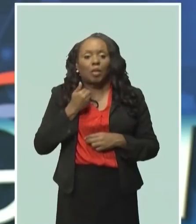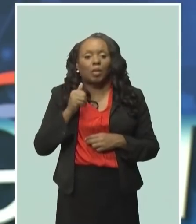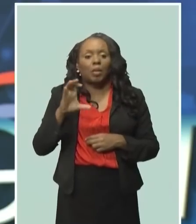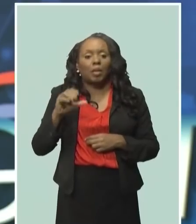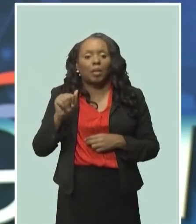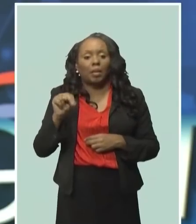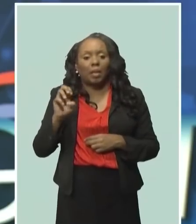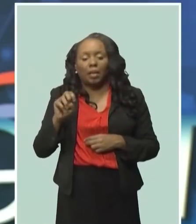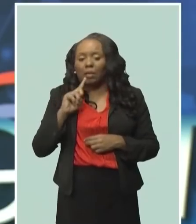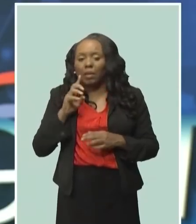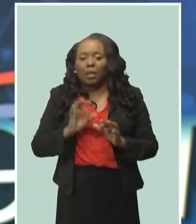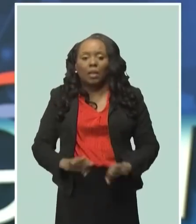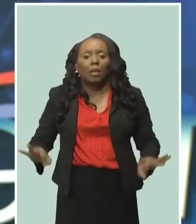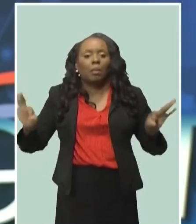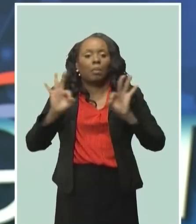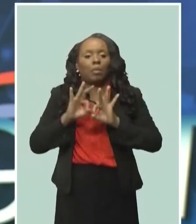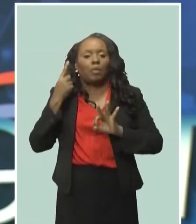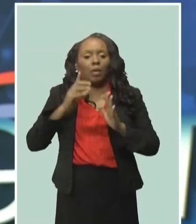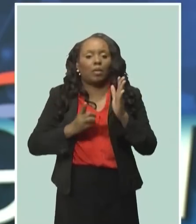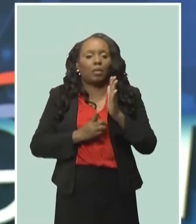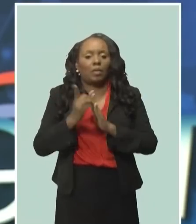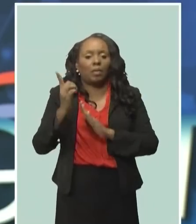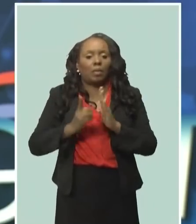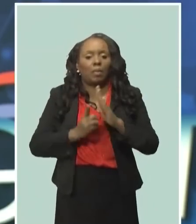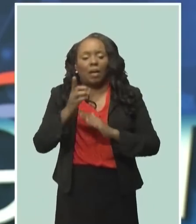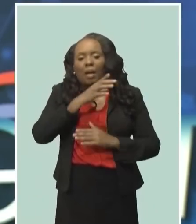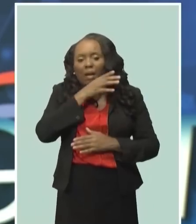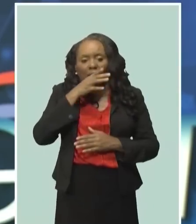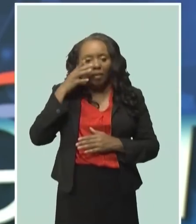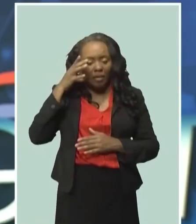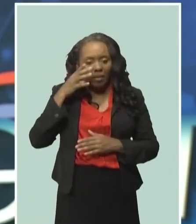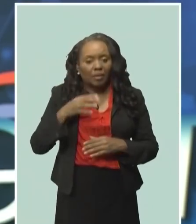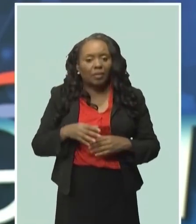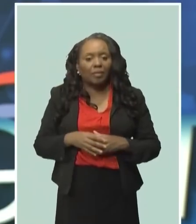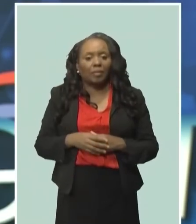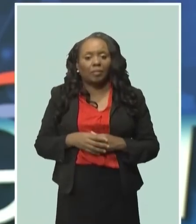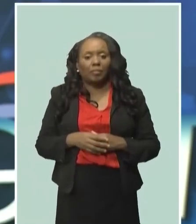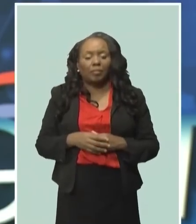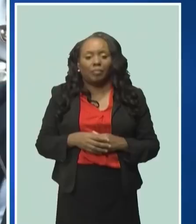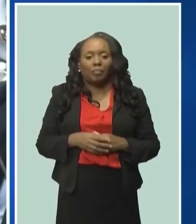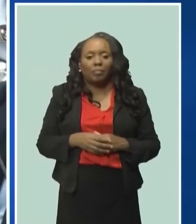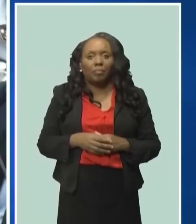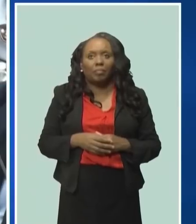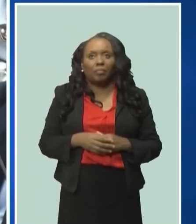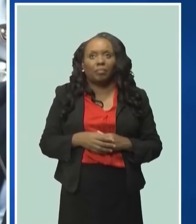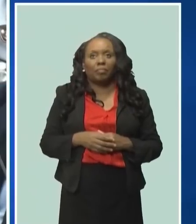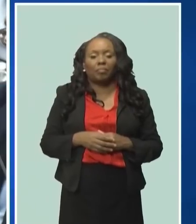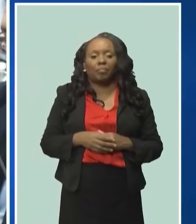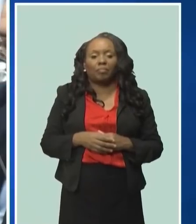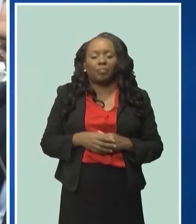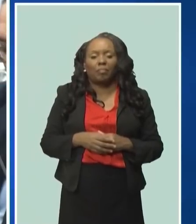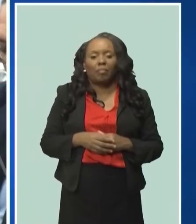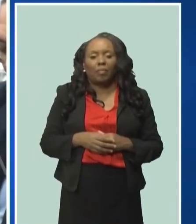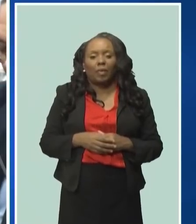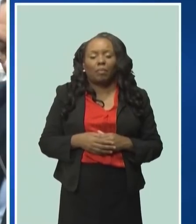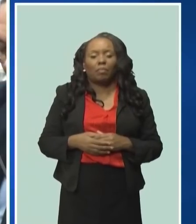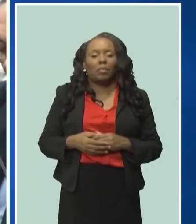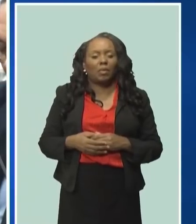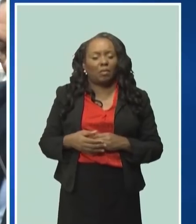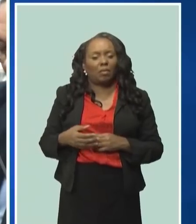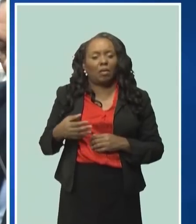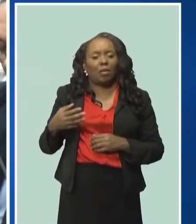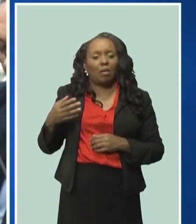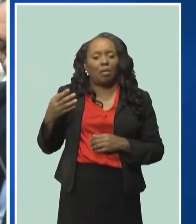crop remains important to the development of the agriculture sector. In the last 4 years, we have increased